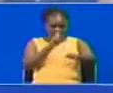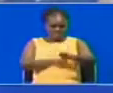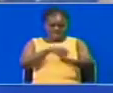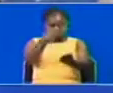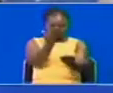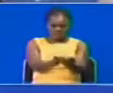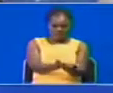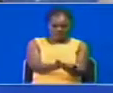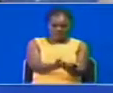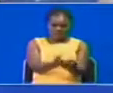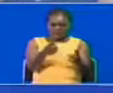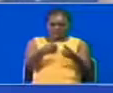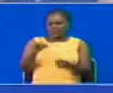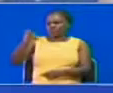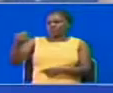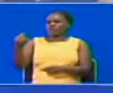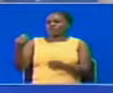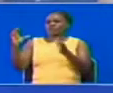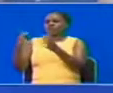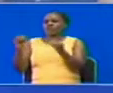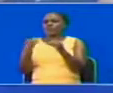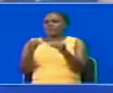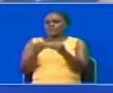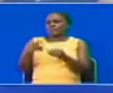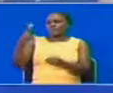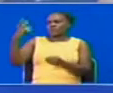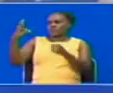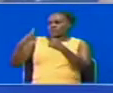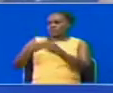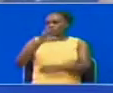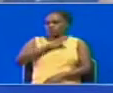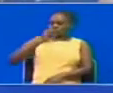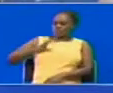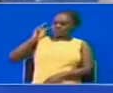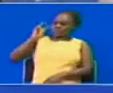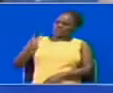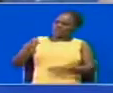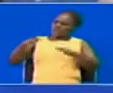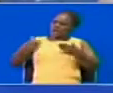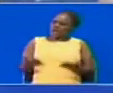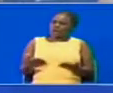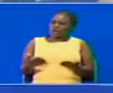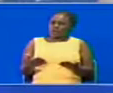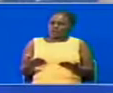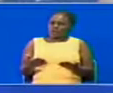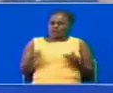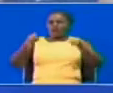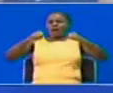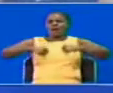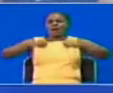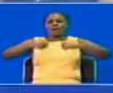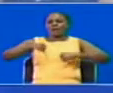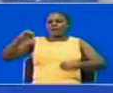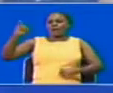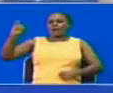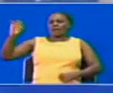Jubilee team will be meeting IEBC team on the 28th of this month to see whether they can reach a middle ground on whether the IEBC will